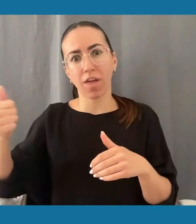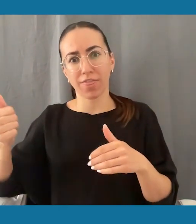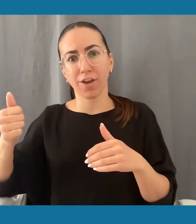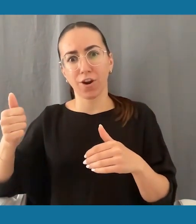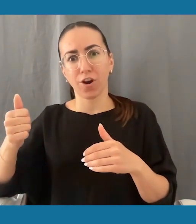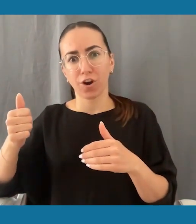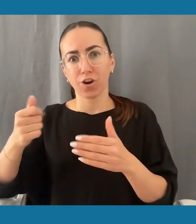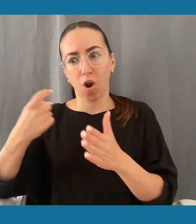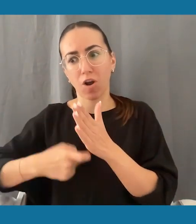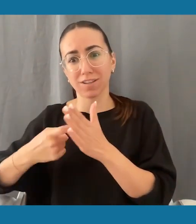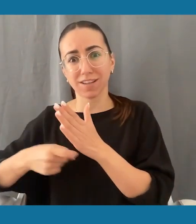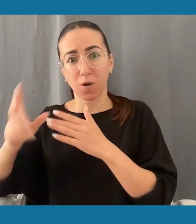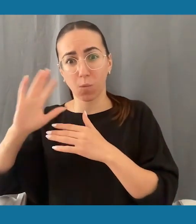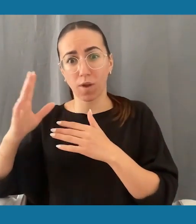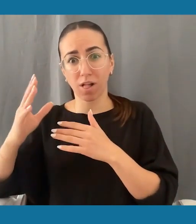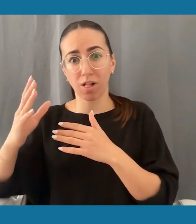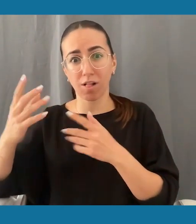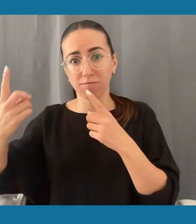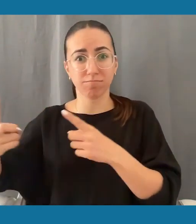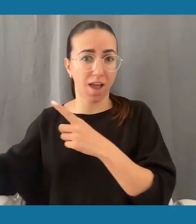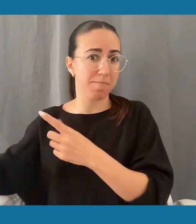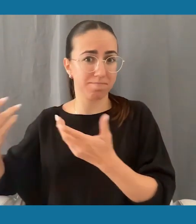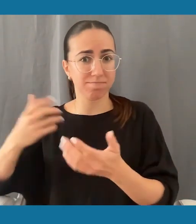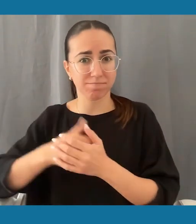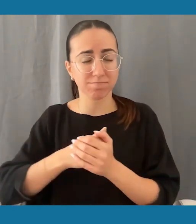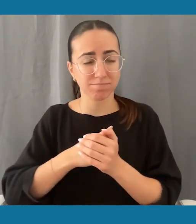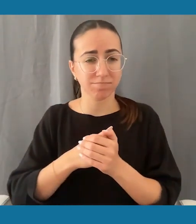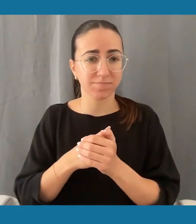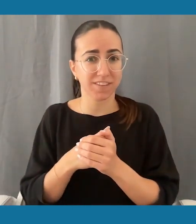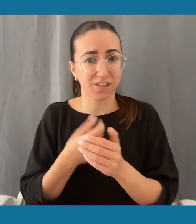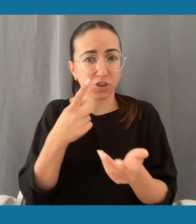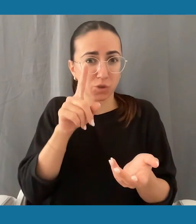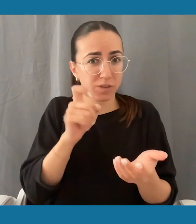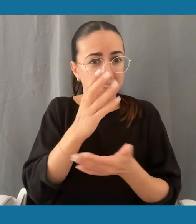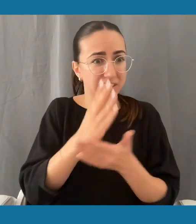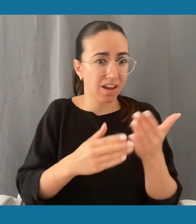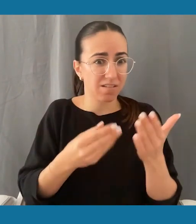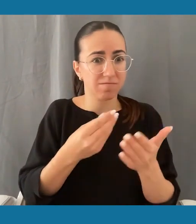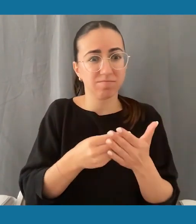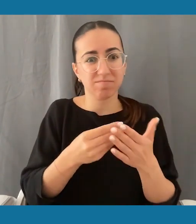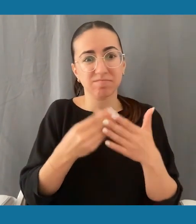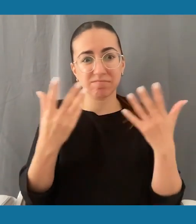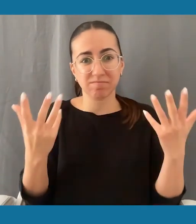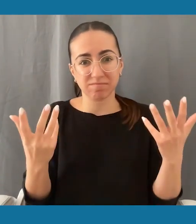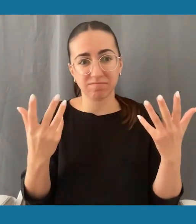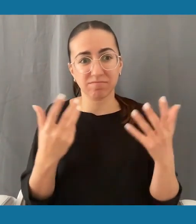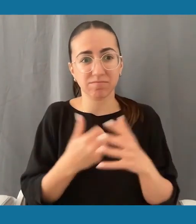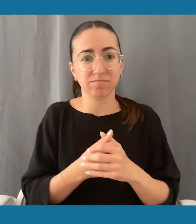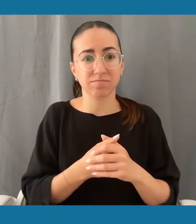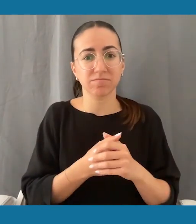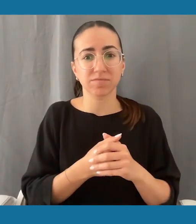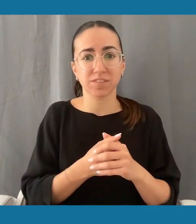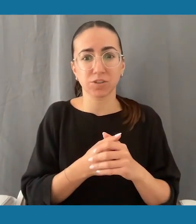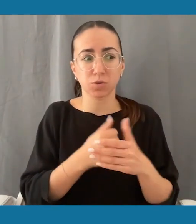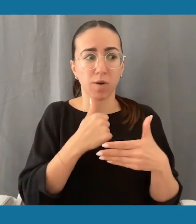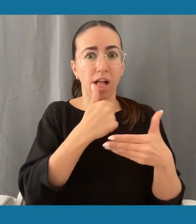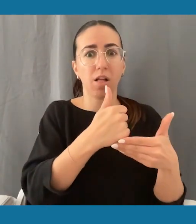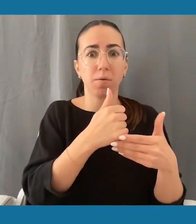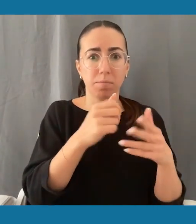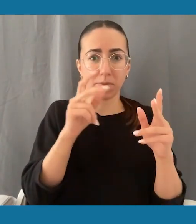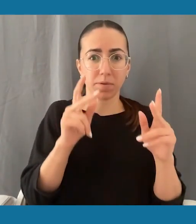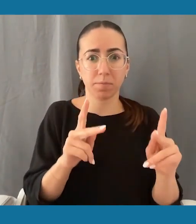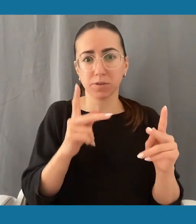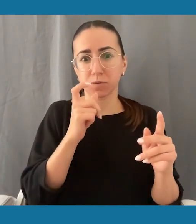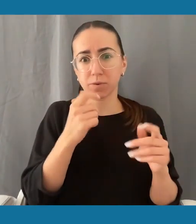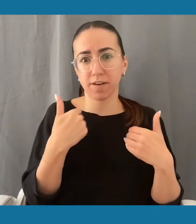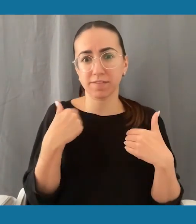to arise during your lifetime and which must be there to supplement the disabled person's care